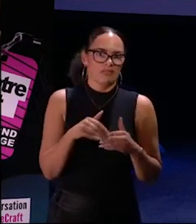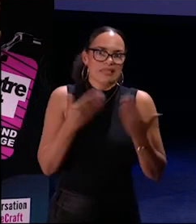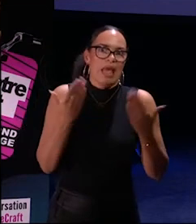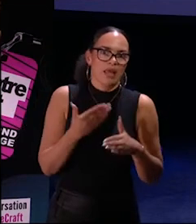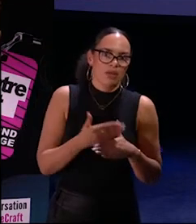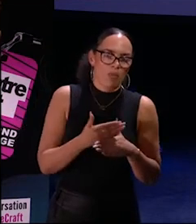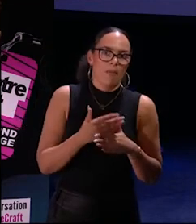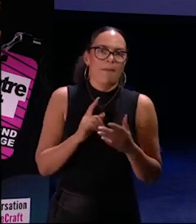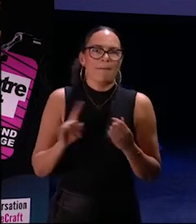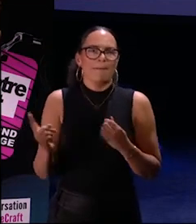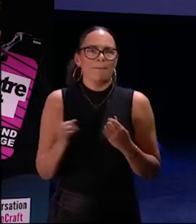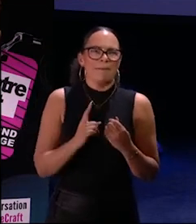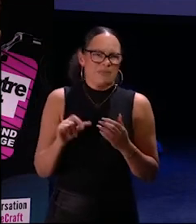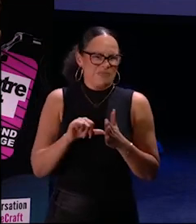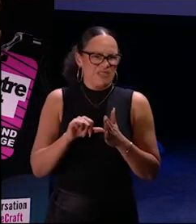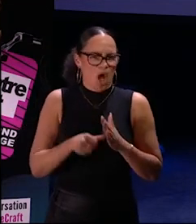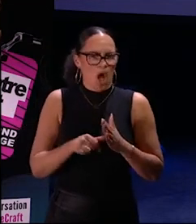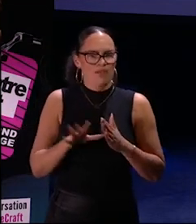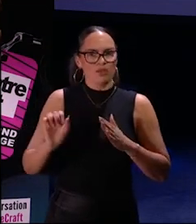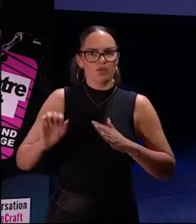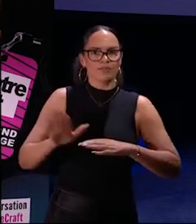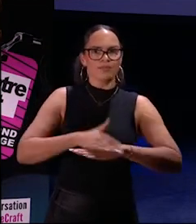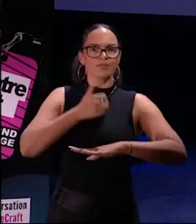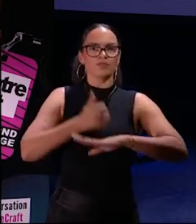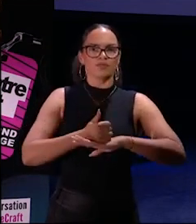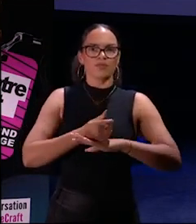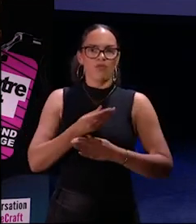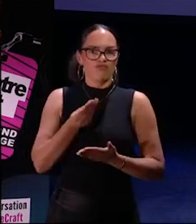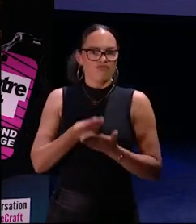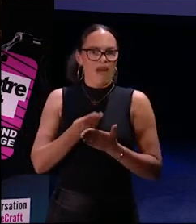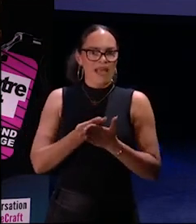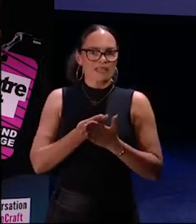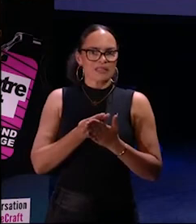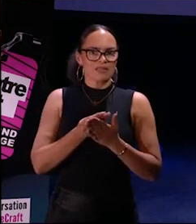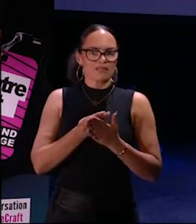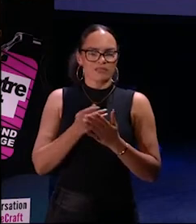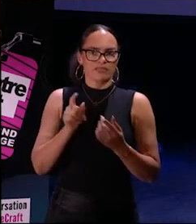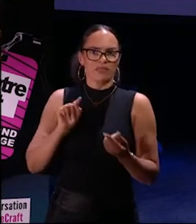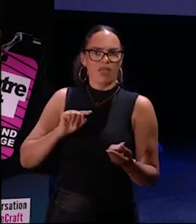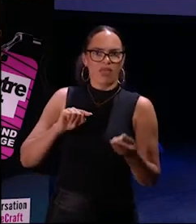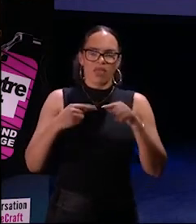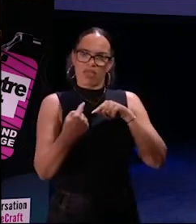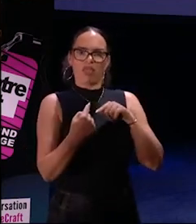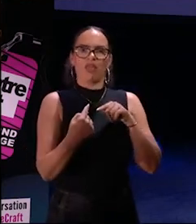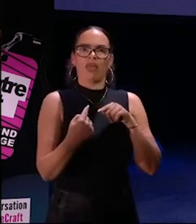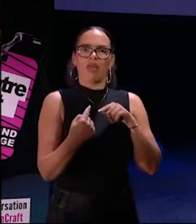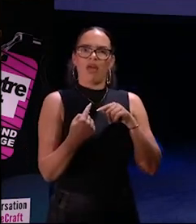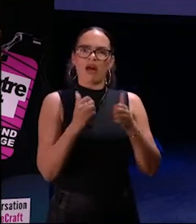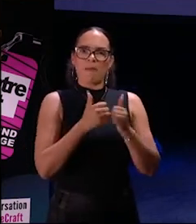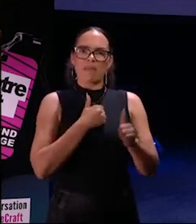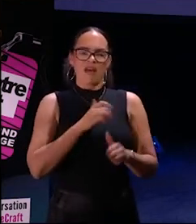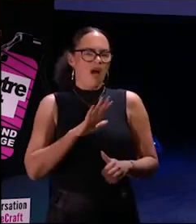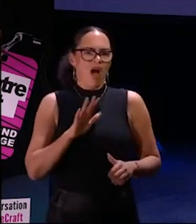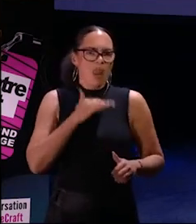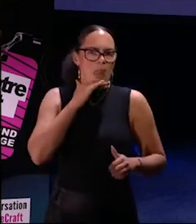You know, it's very hard to set your rates when you're with a company that's arguing that it hasn't got XYZ funding, and you think, well, you